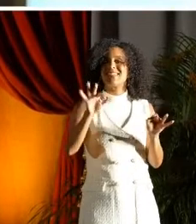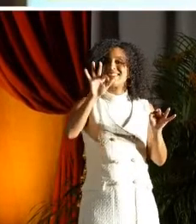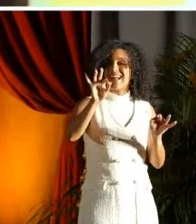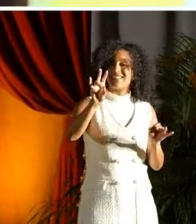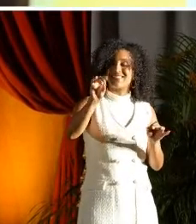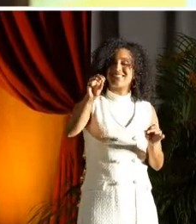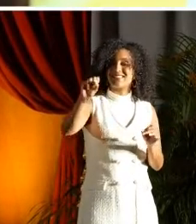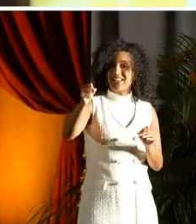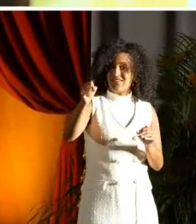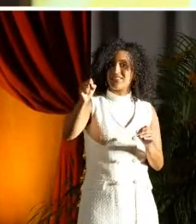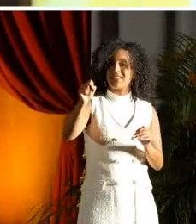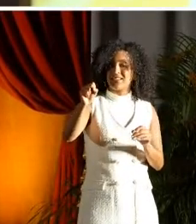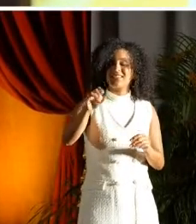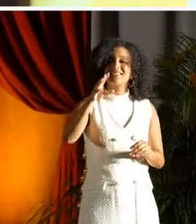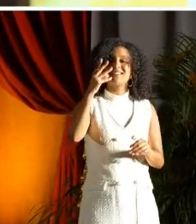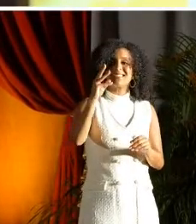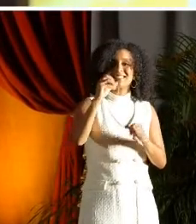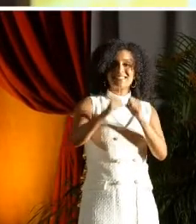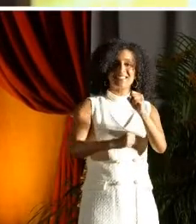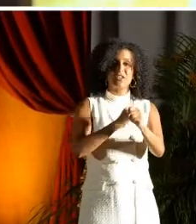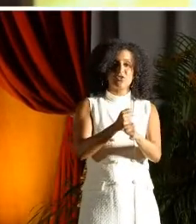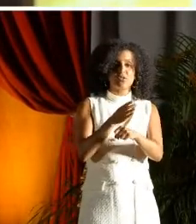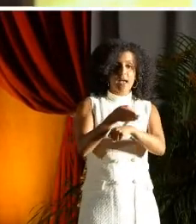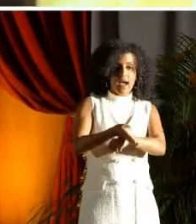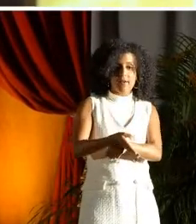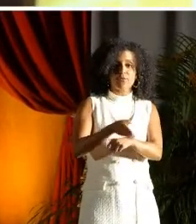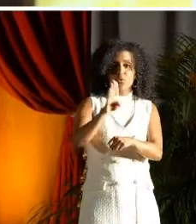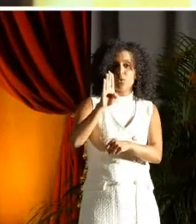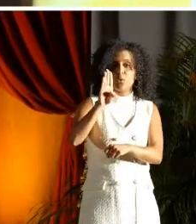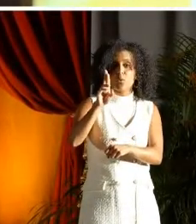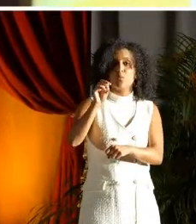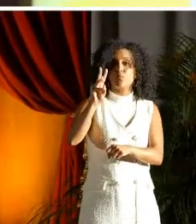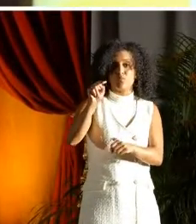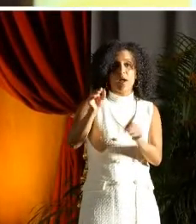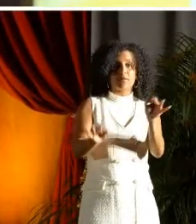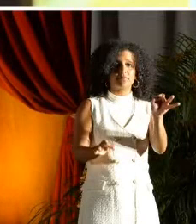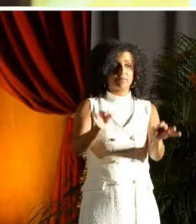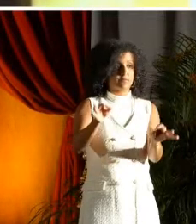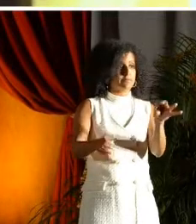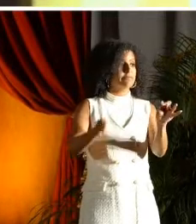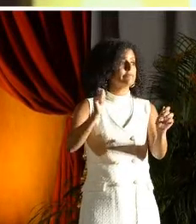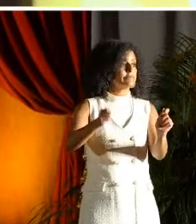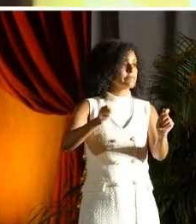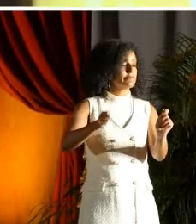1970. 16 years after Brown,